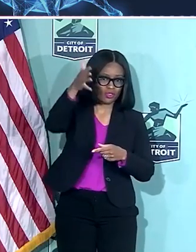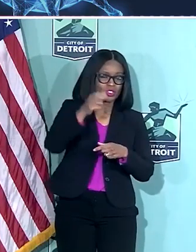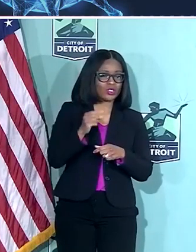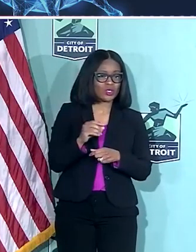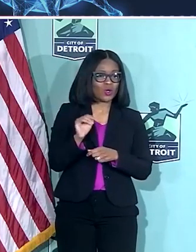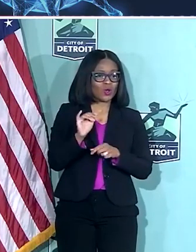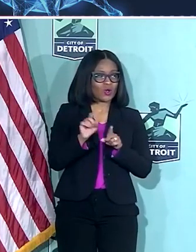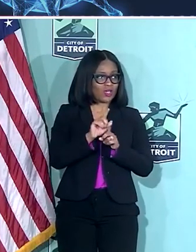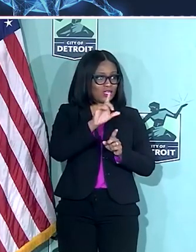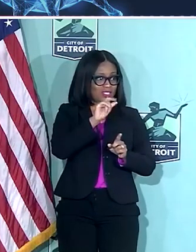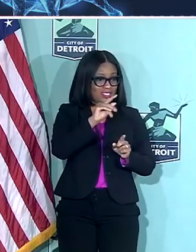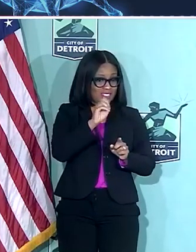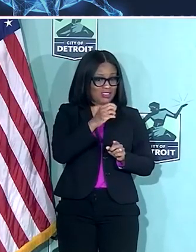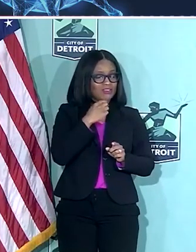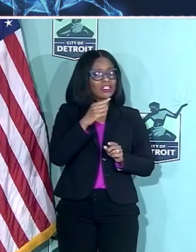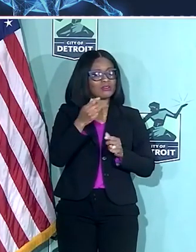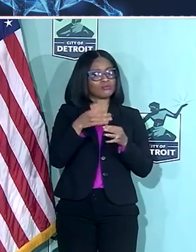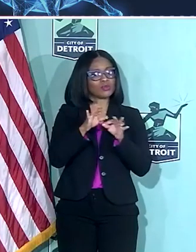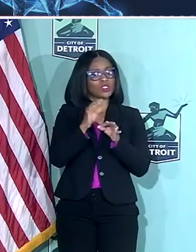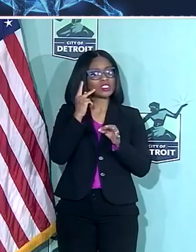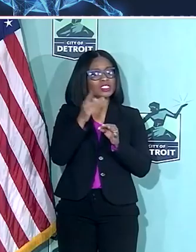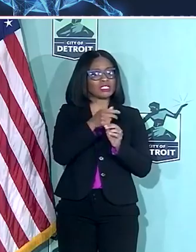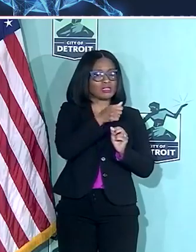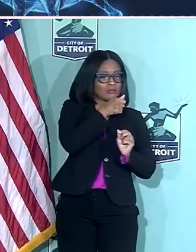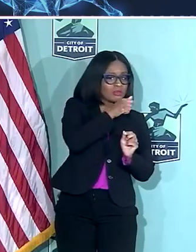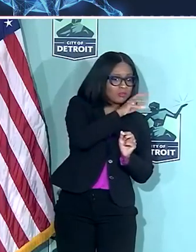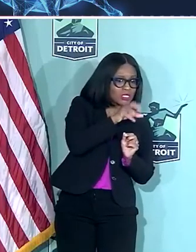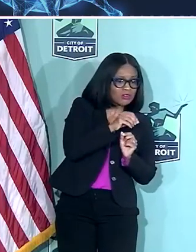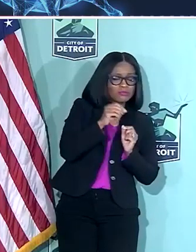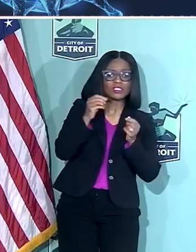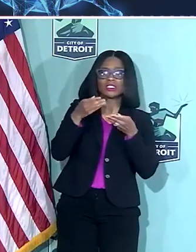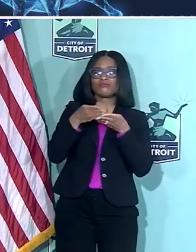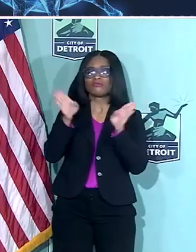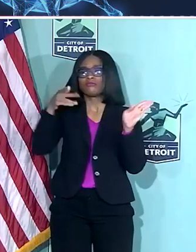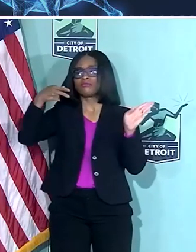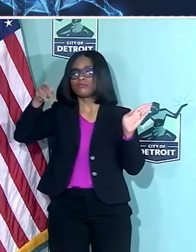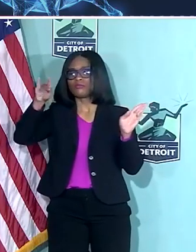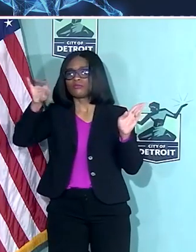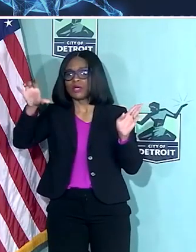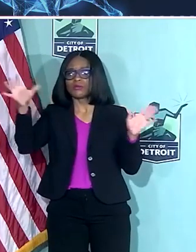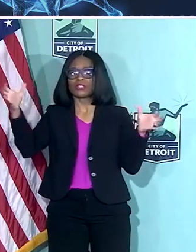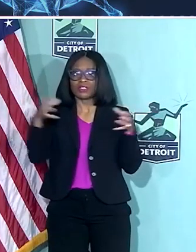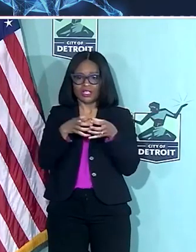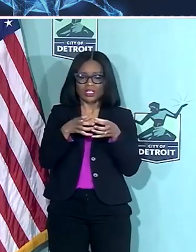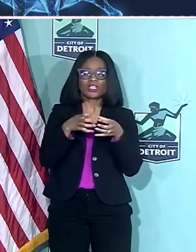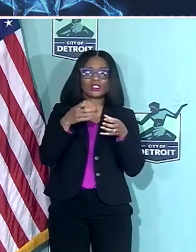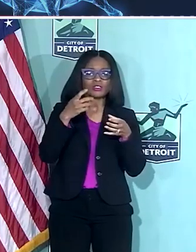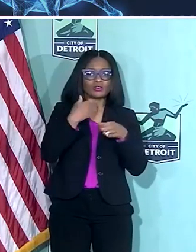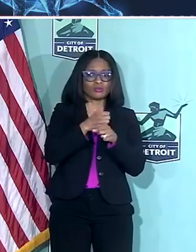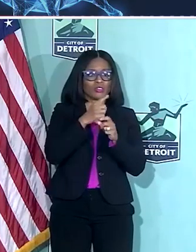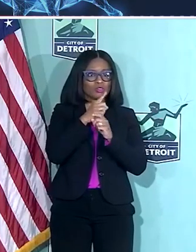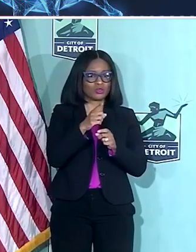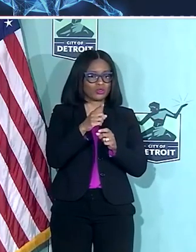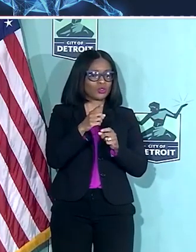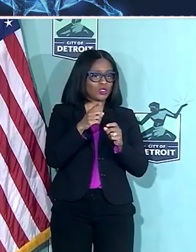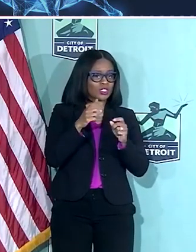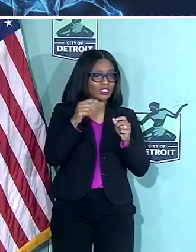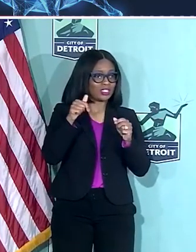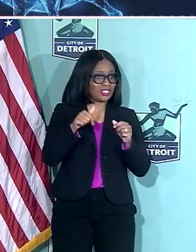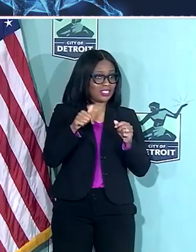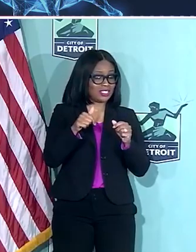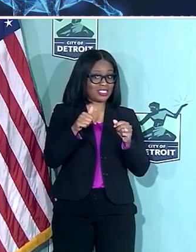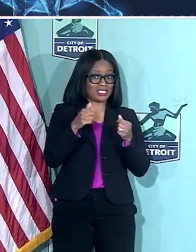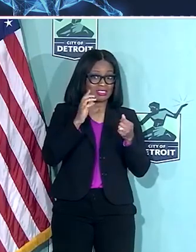members of the public and the private community come together to make Detroit Means Business resource a reality in such an incredibly short period of time.